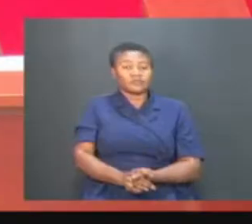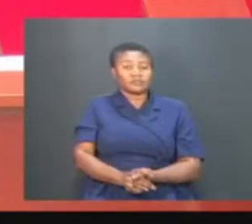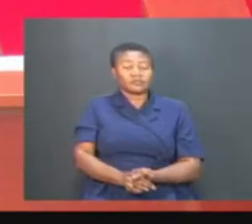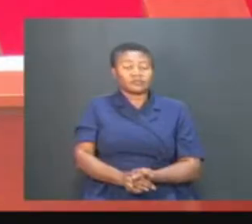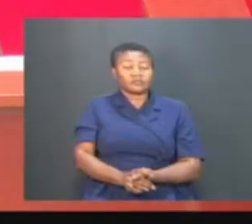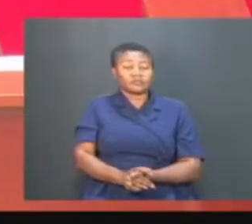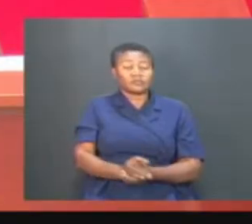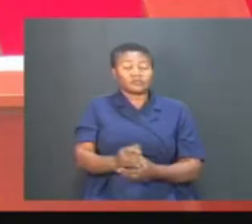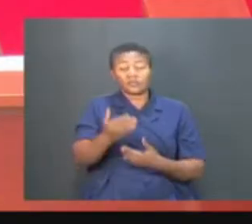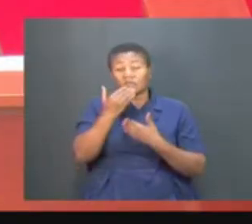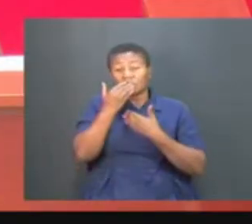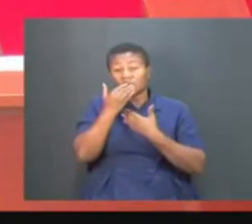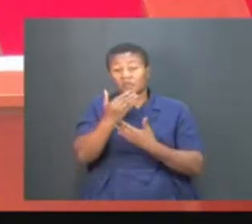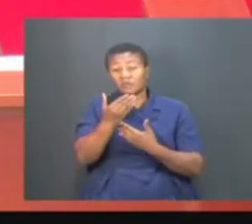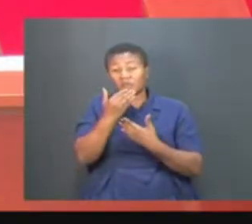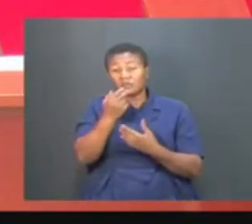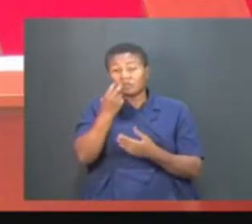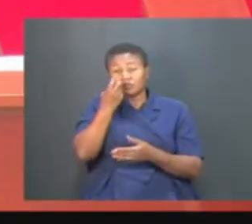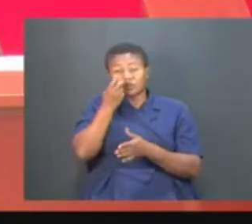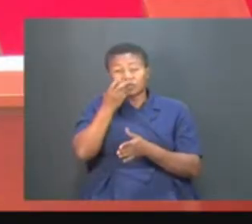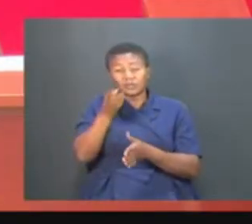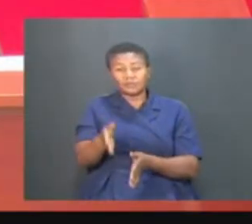Thank you, Mr. Speaker.